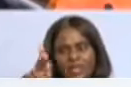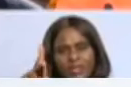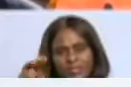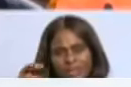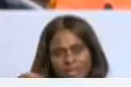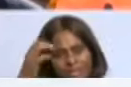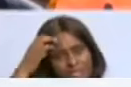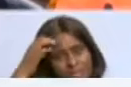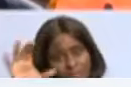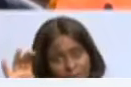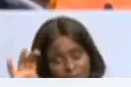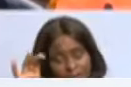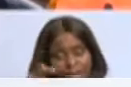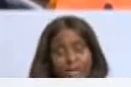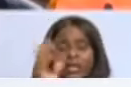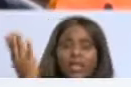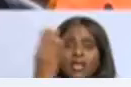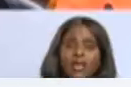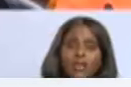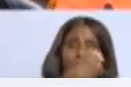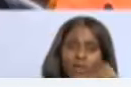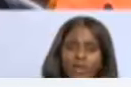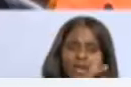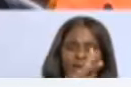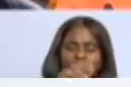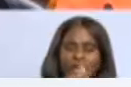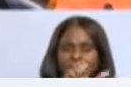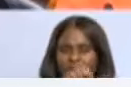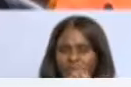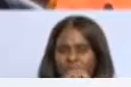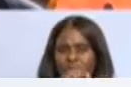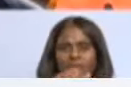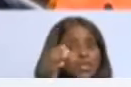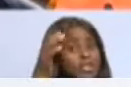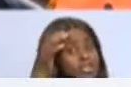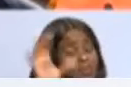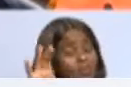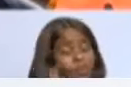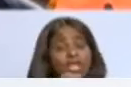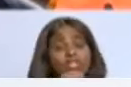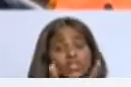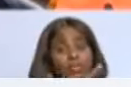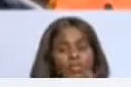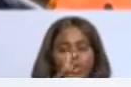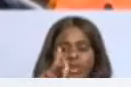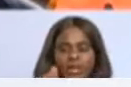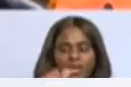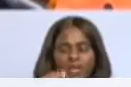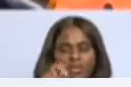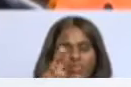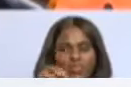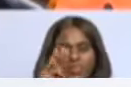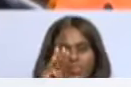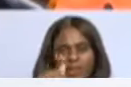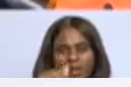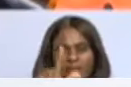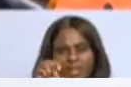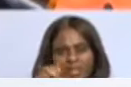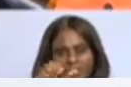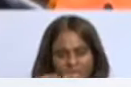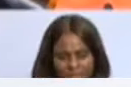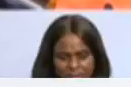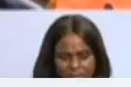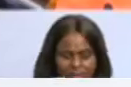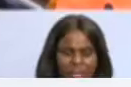35 kilometer Chingola to Kasumbalesa Road. Chingola, Chirilabombwe, Kasumbalesa Road. In May this year, we